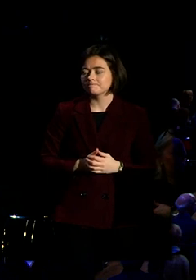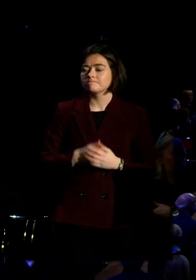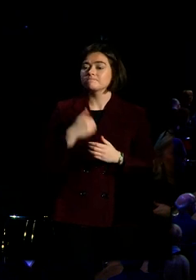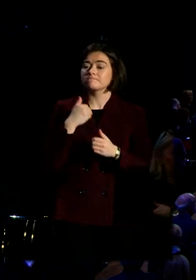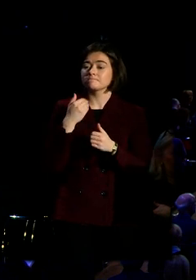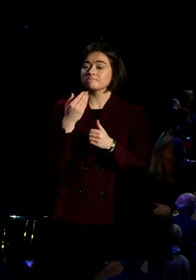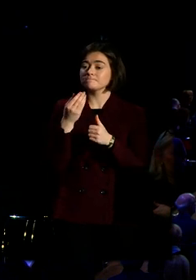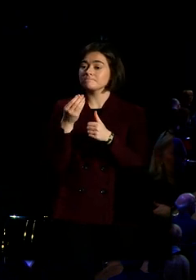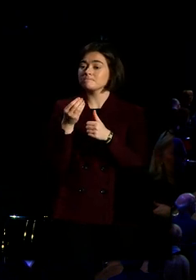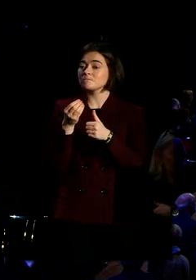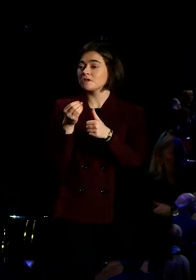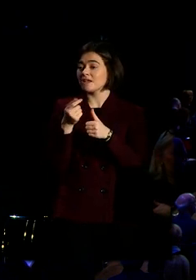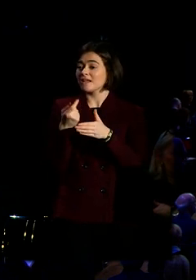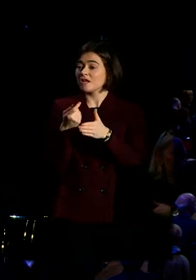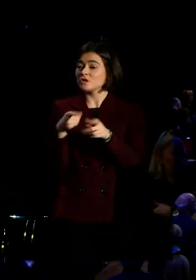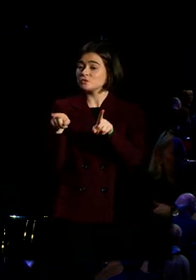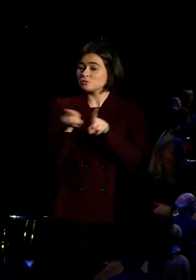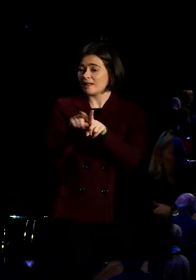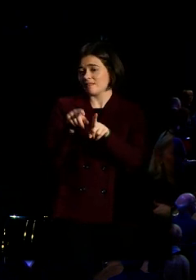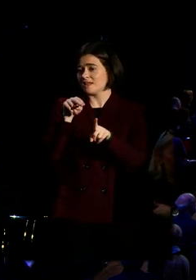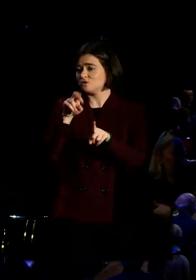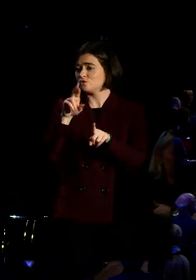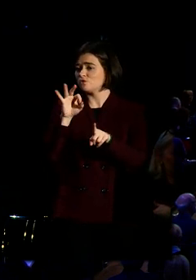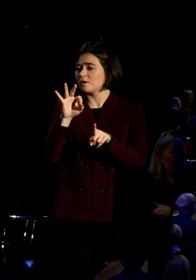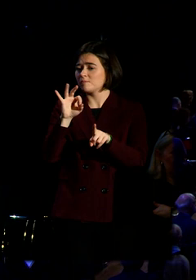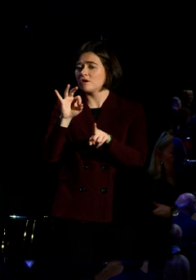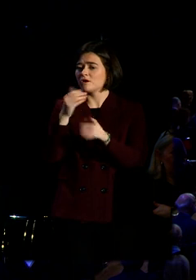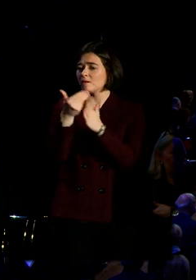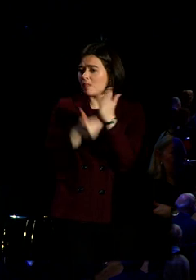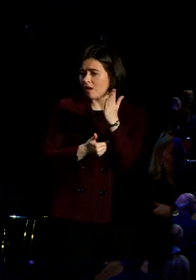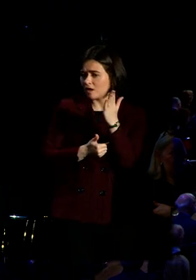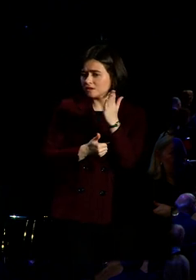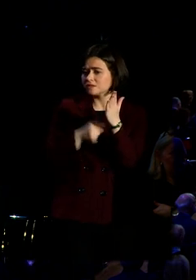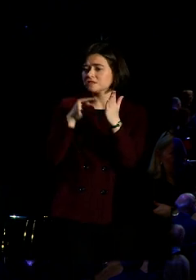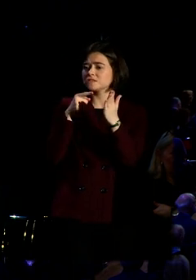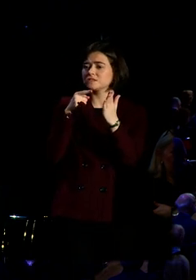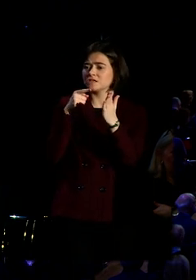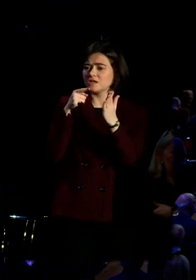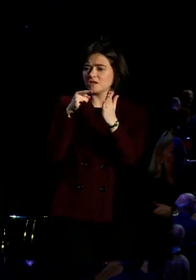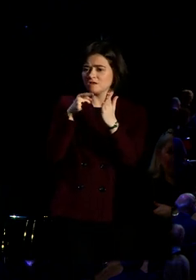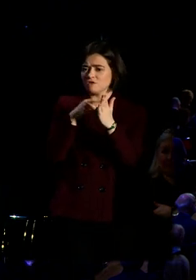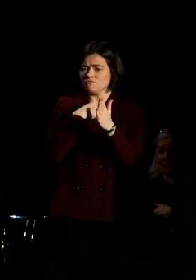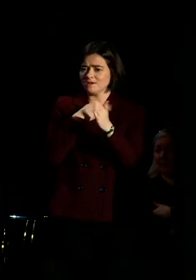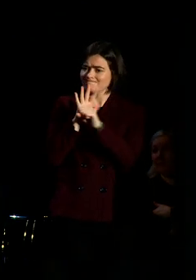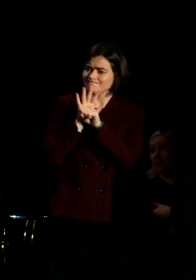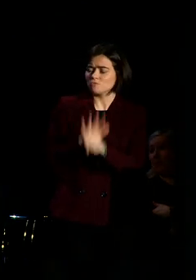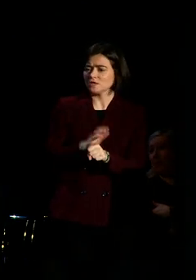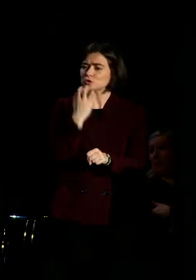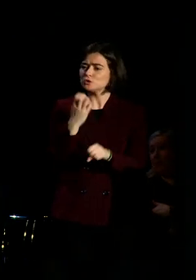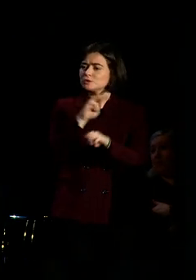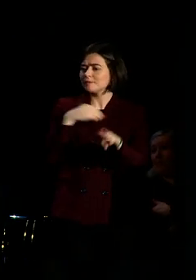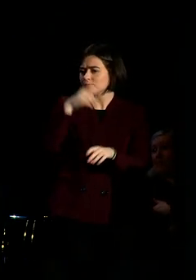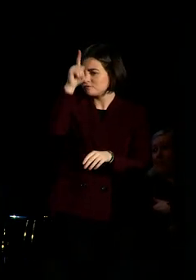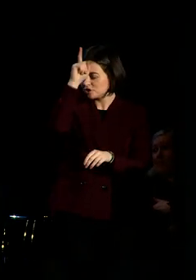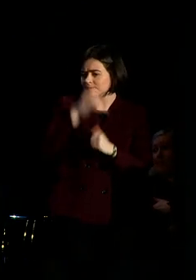Other ordinances, in addition to the Nuremberg Laws, disenfranchised the Jewish people of Germany and deprived